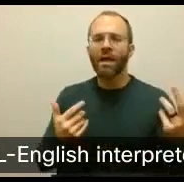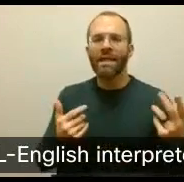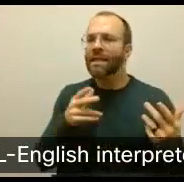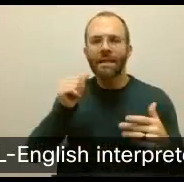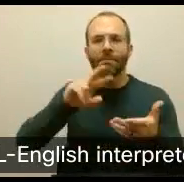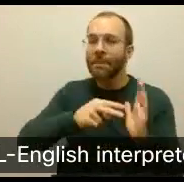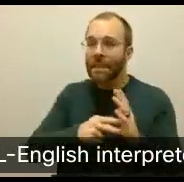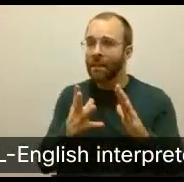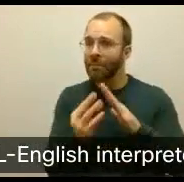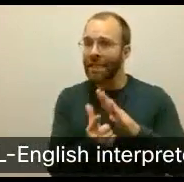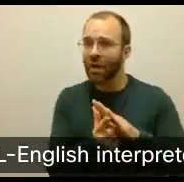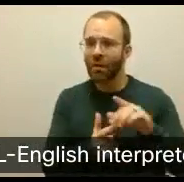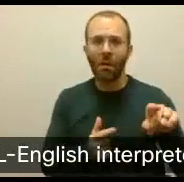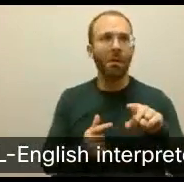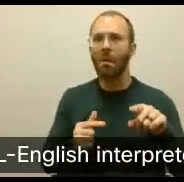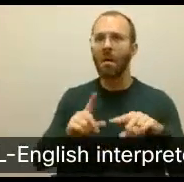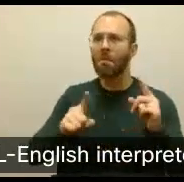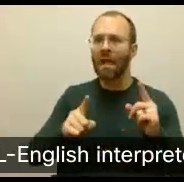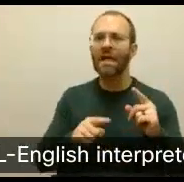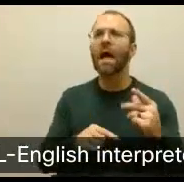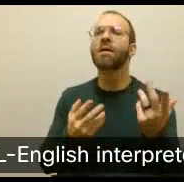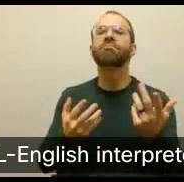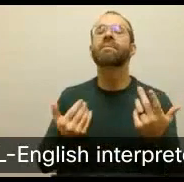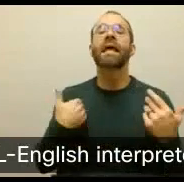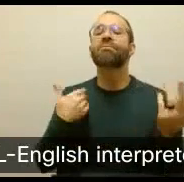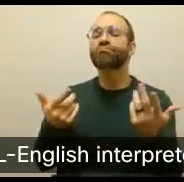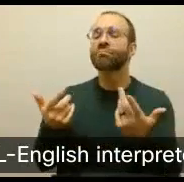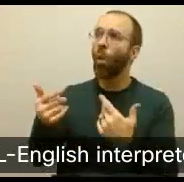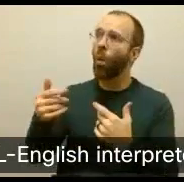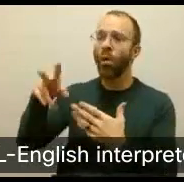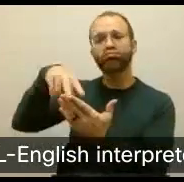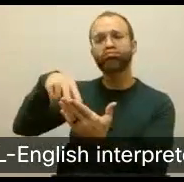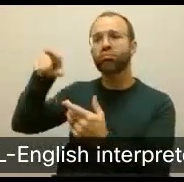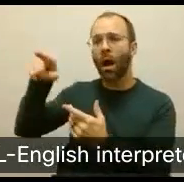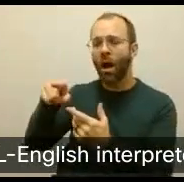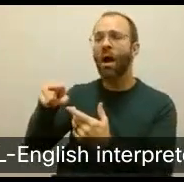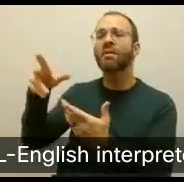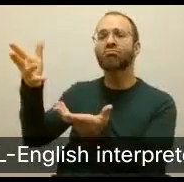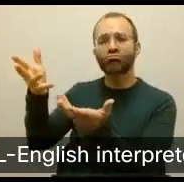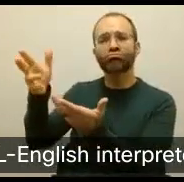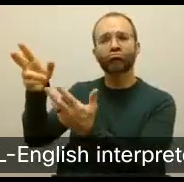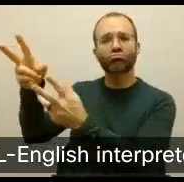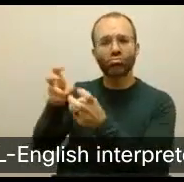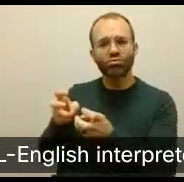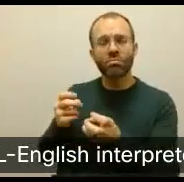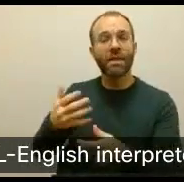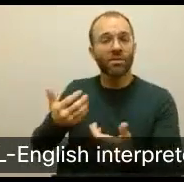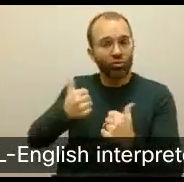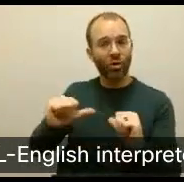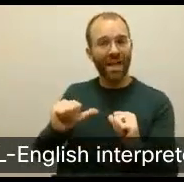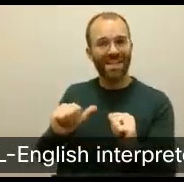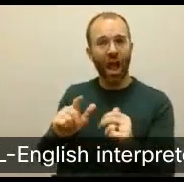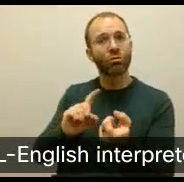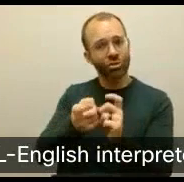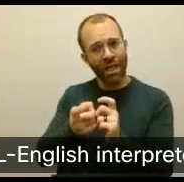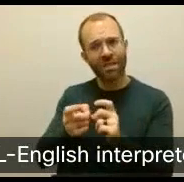to plagiarize, but they took information from a source. They made an attempt at writing it in their own words. However, it was still very close to the